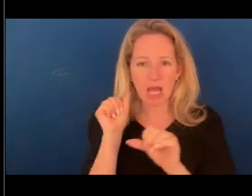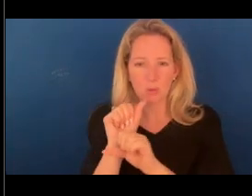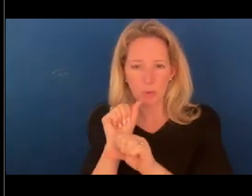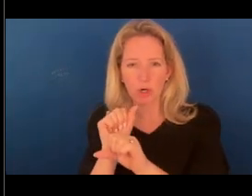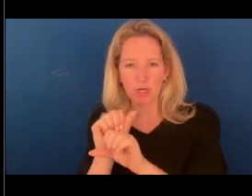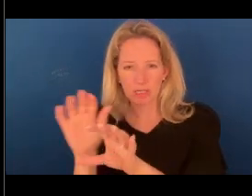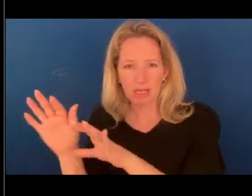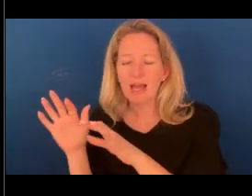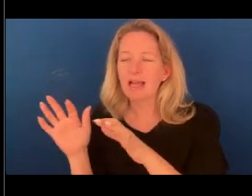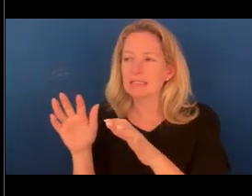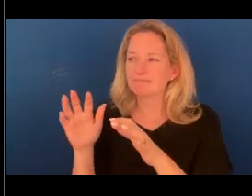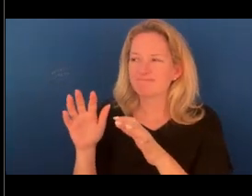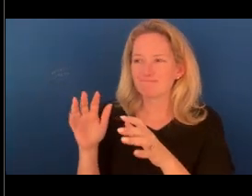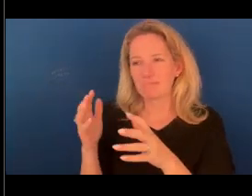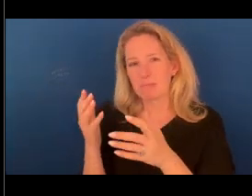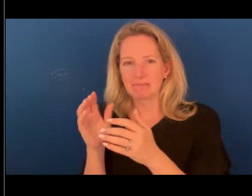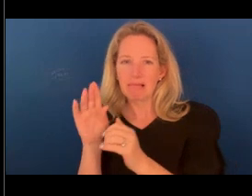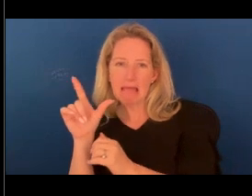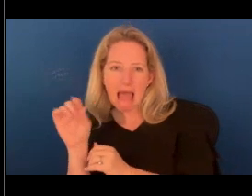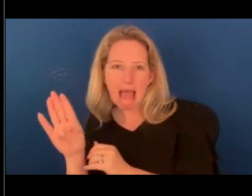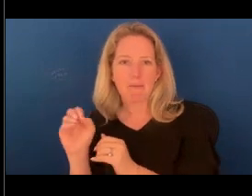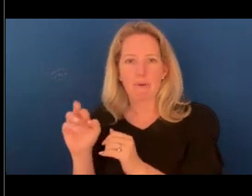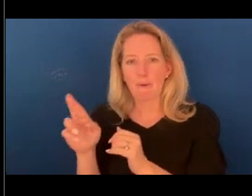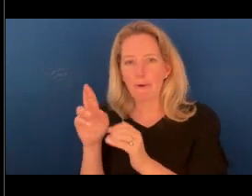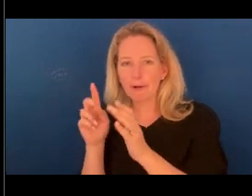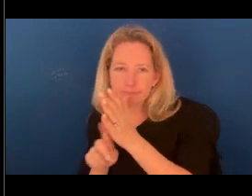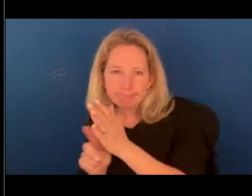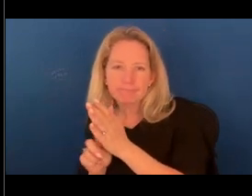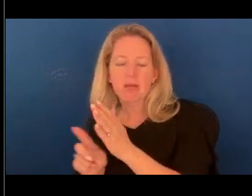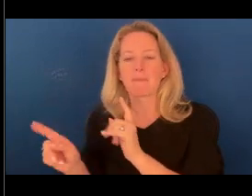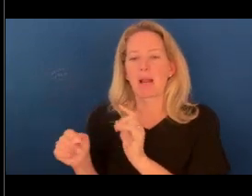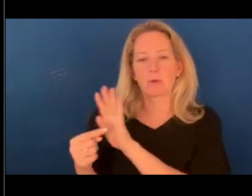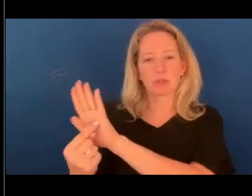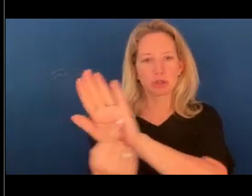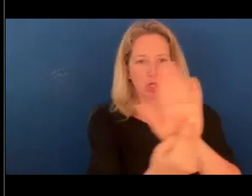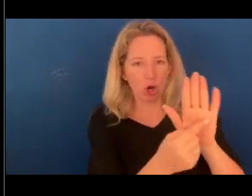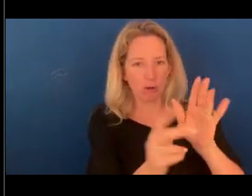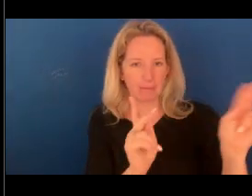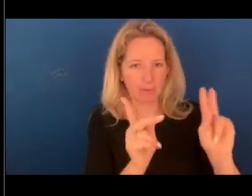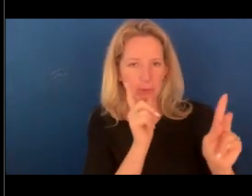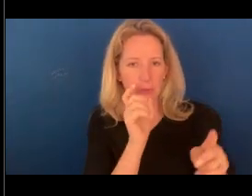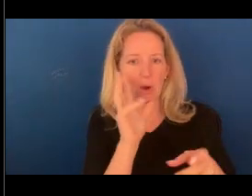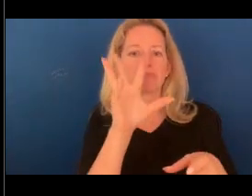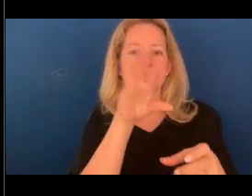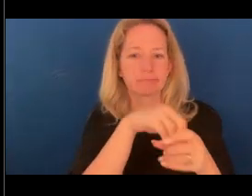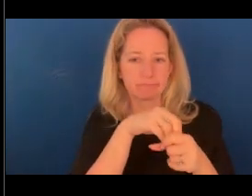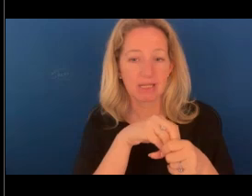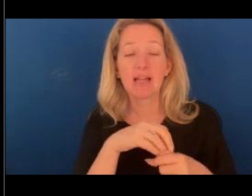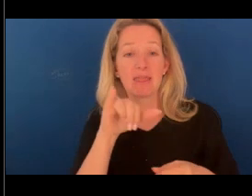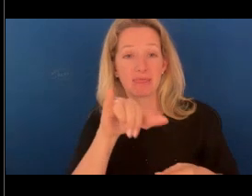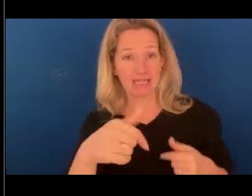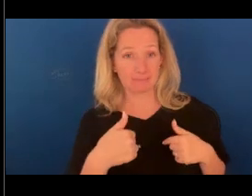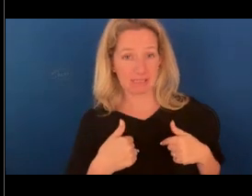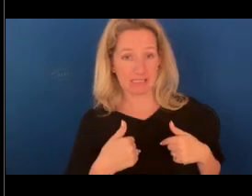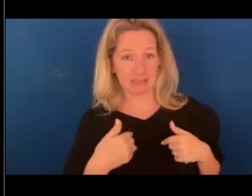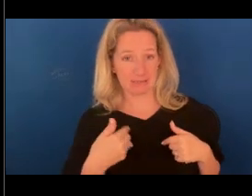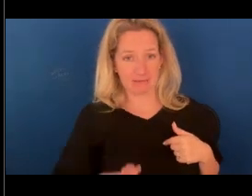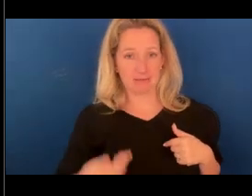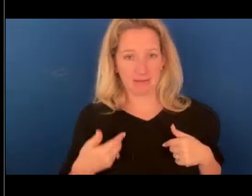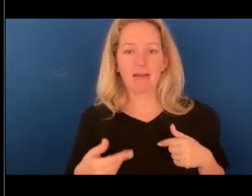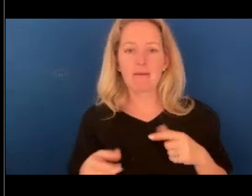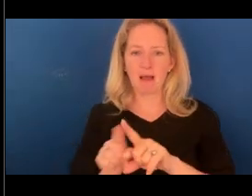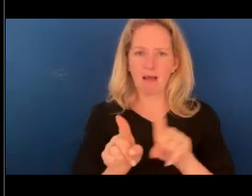you to the actual maybe people who are involved with this. So there's me, obviously I'm here, but there's so many people